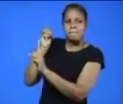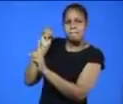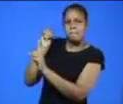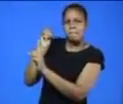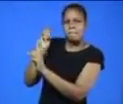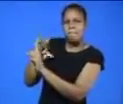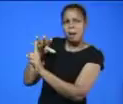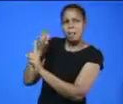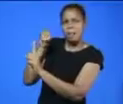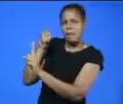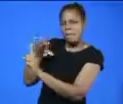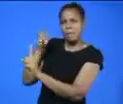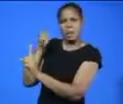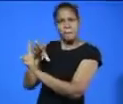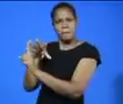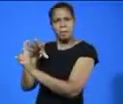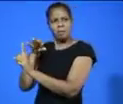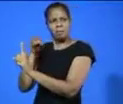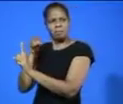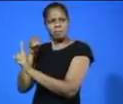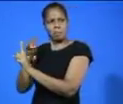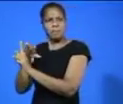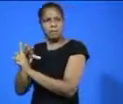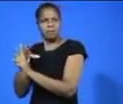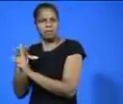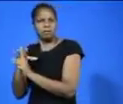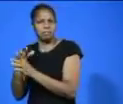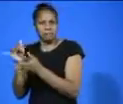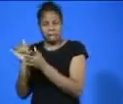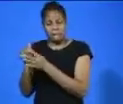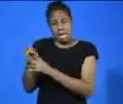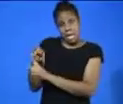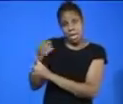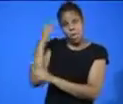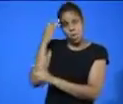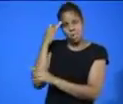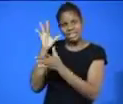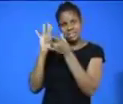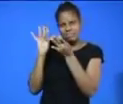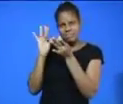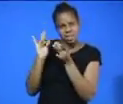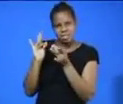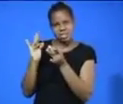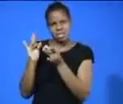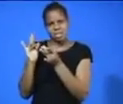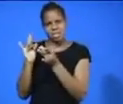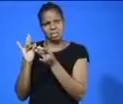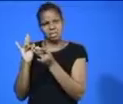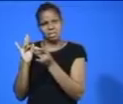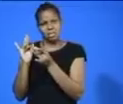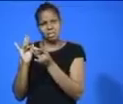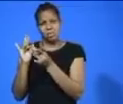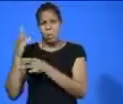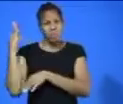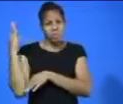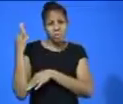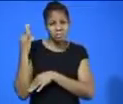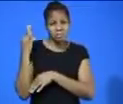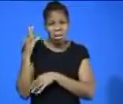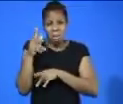the force of his message would make him unliked or